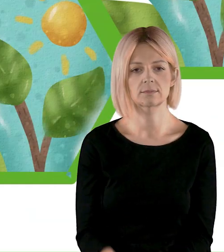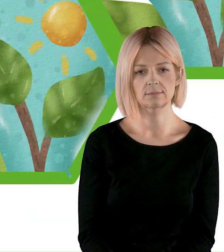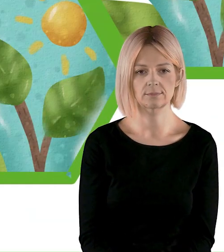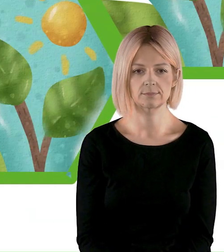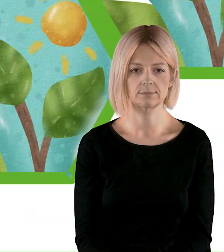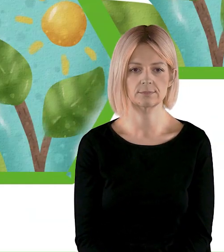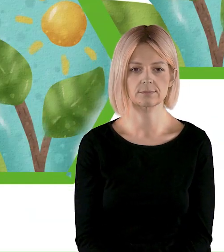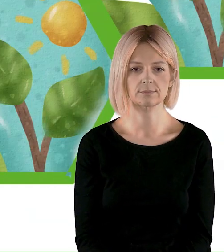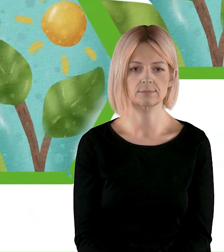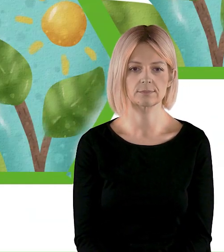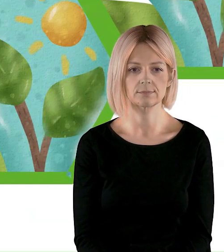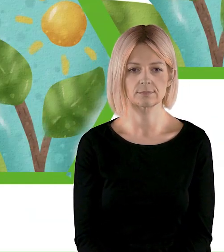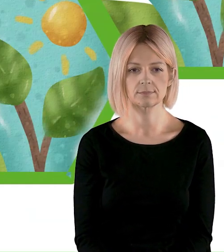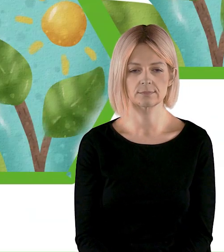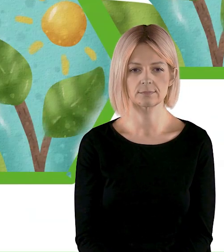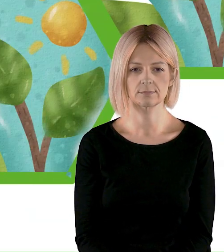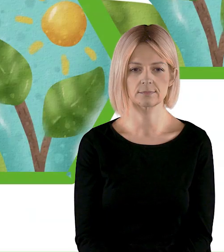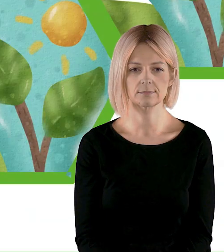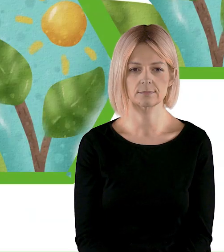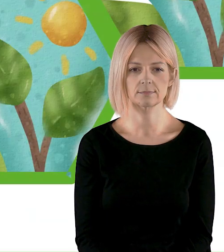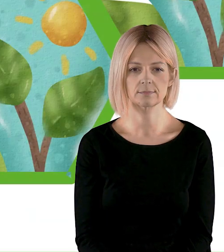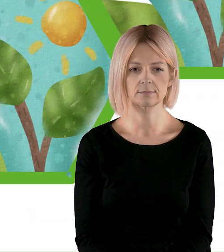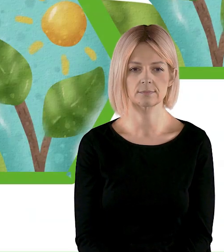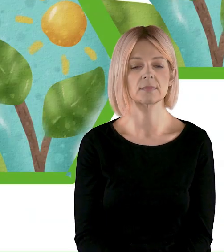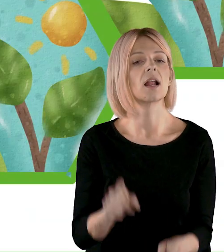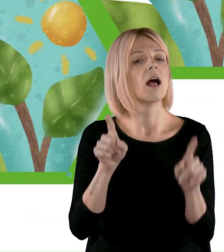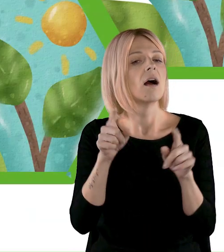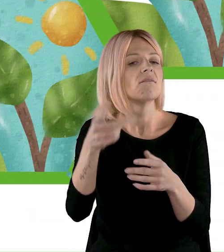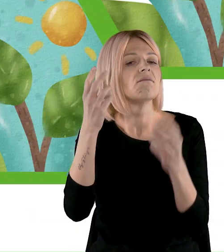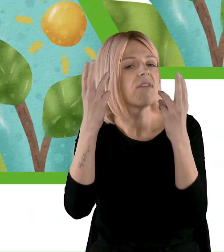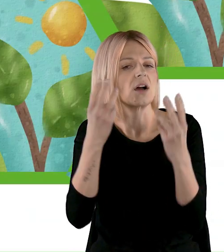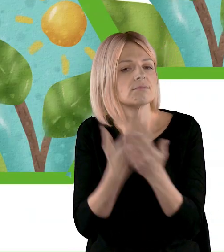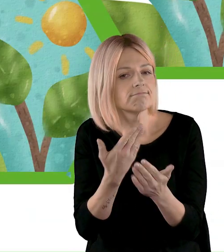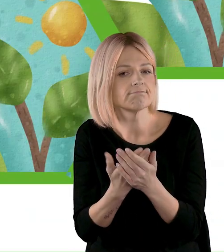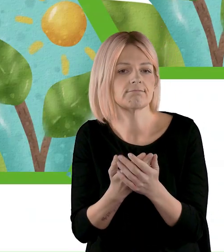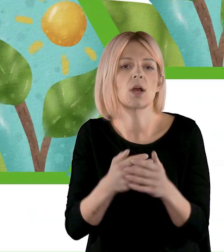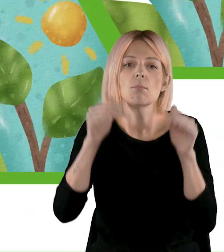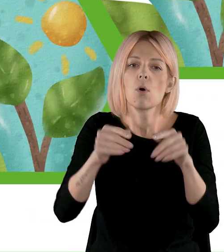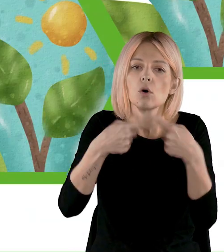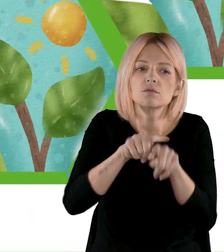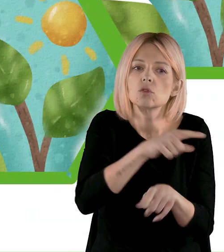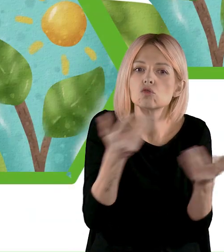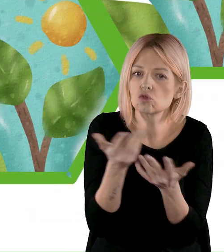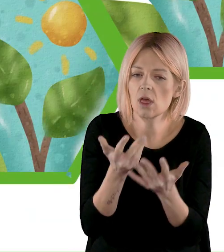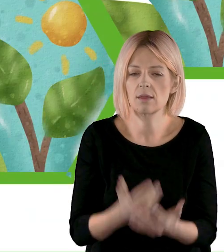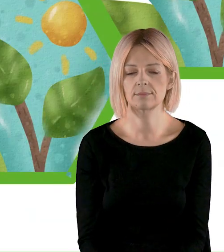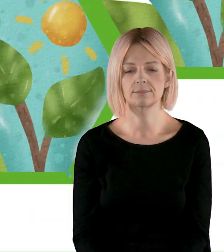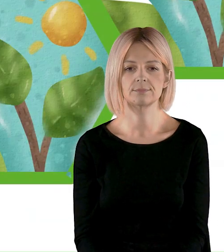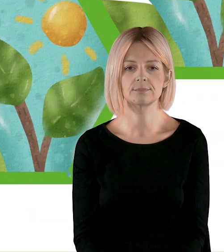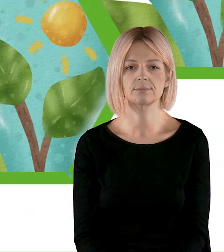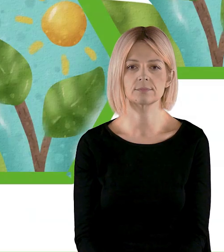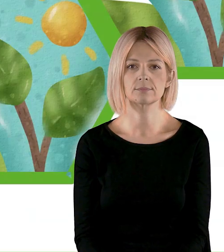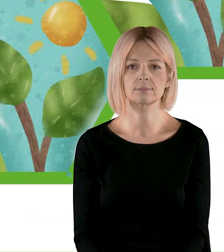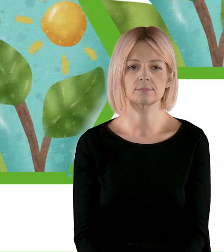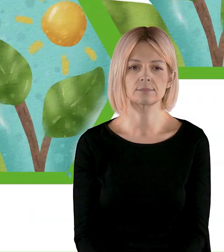are important, where green skills can apply. We'll see the difference between green jobs and greening jobs and